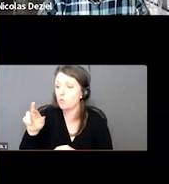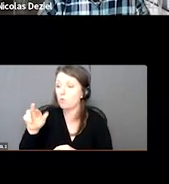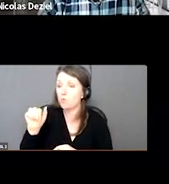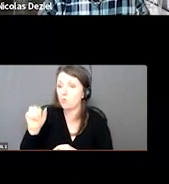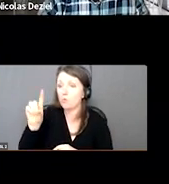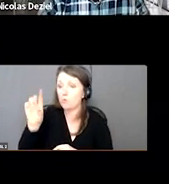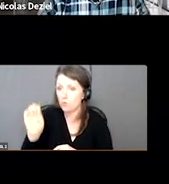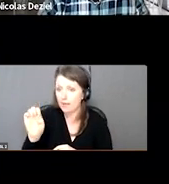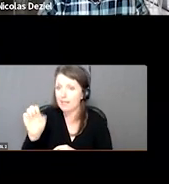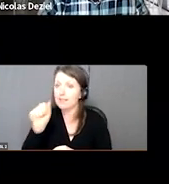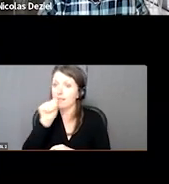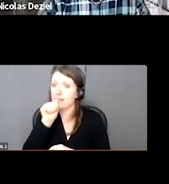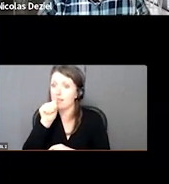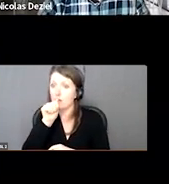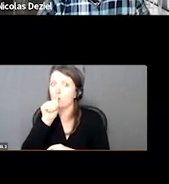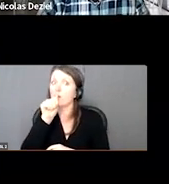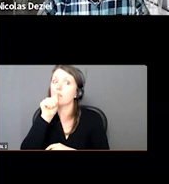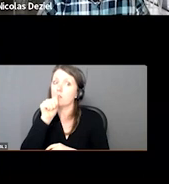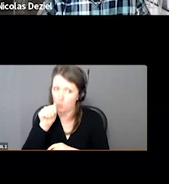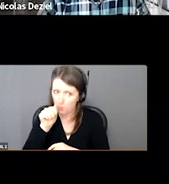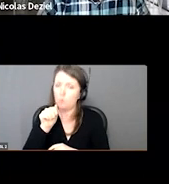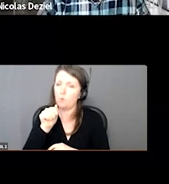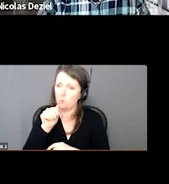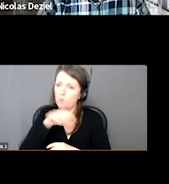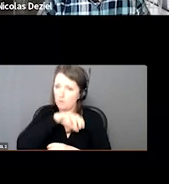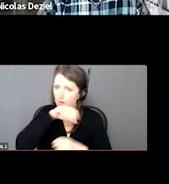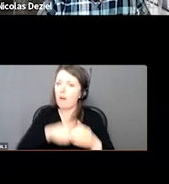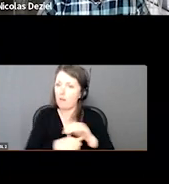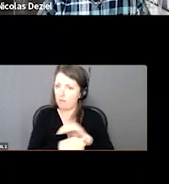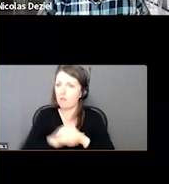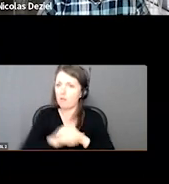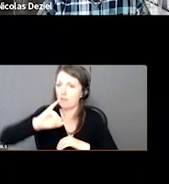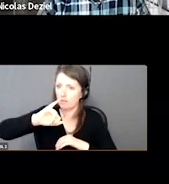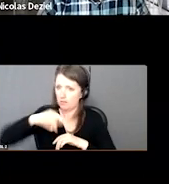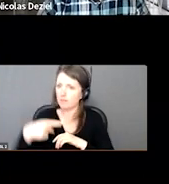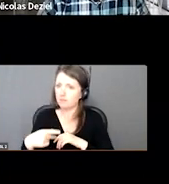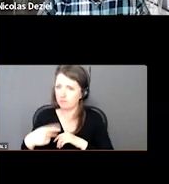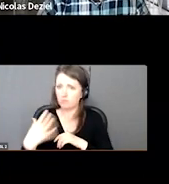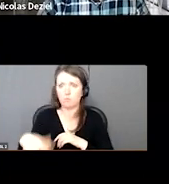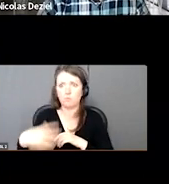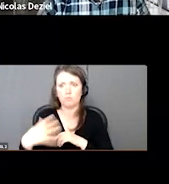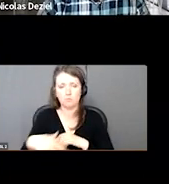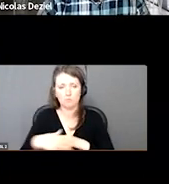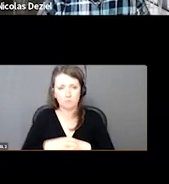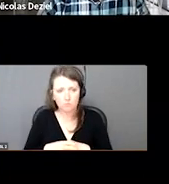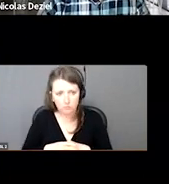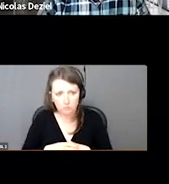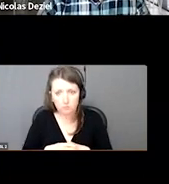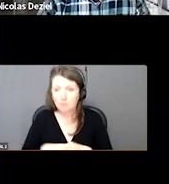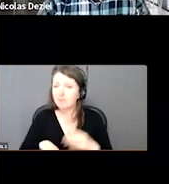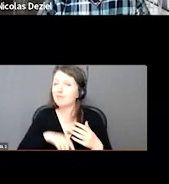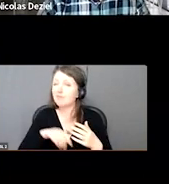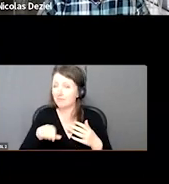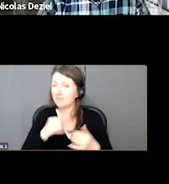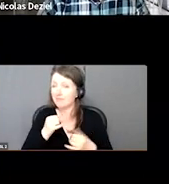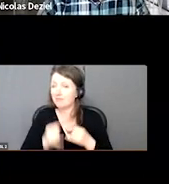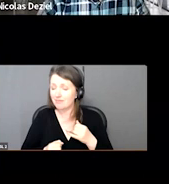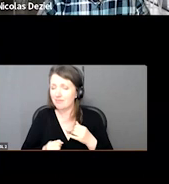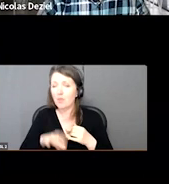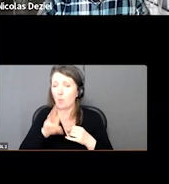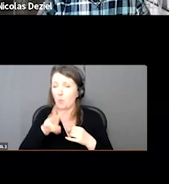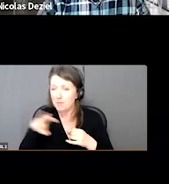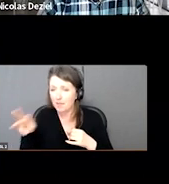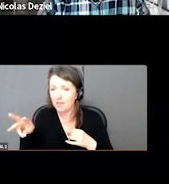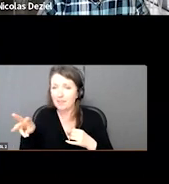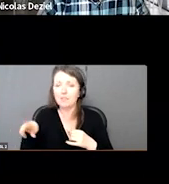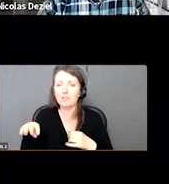valuable intellectual property. And lastly, I want to talk about websites and domain names and trade names and